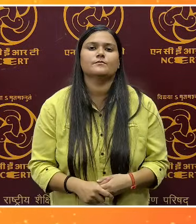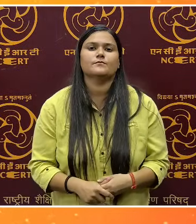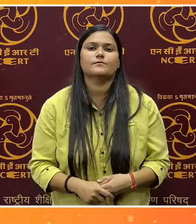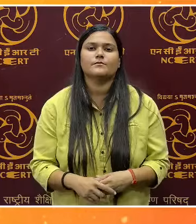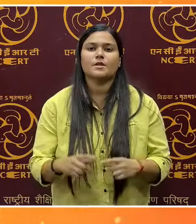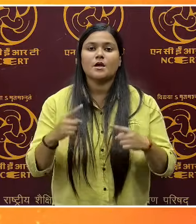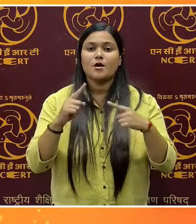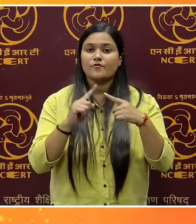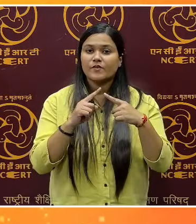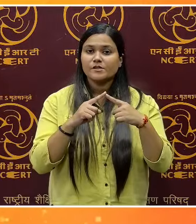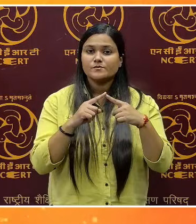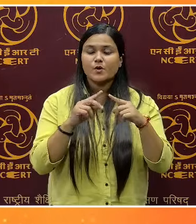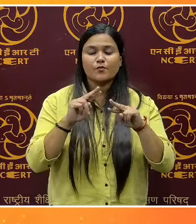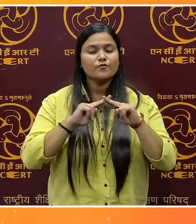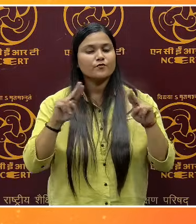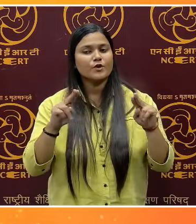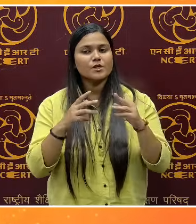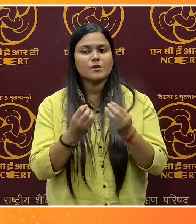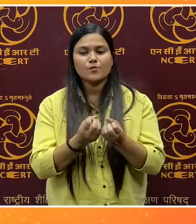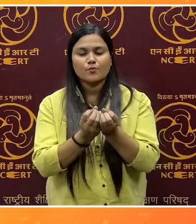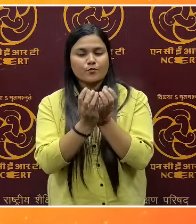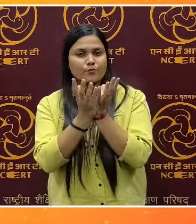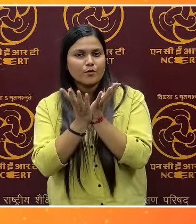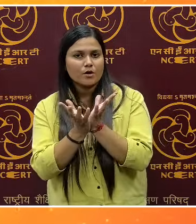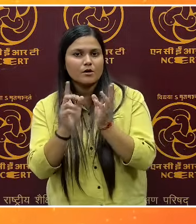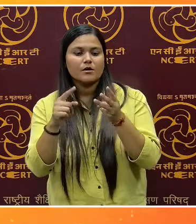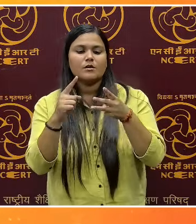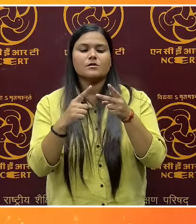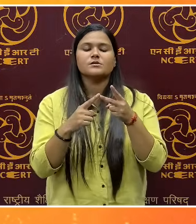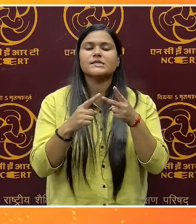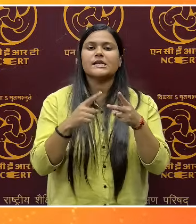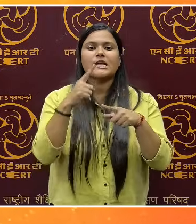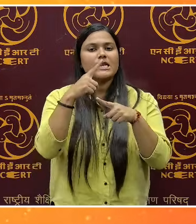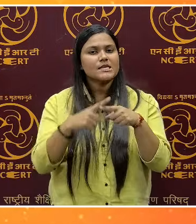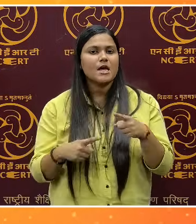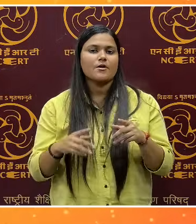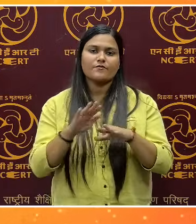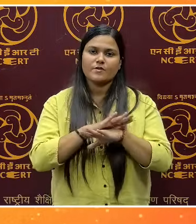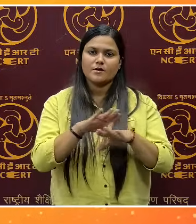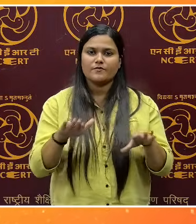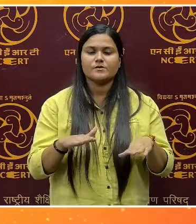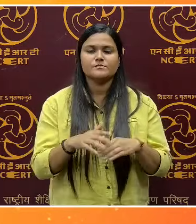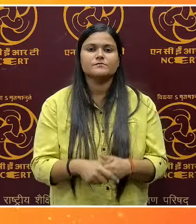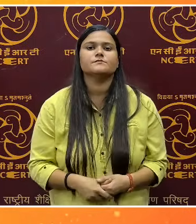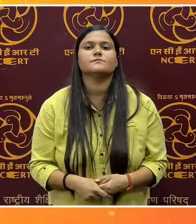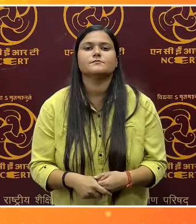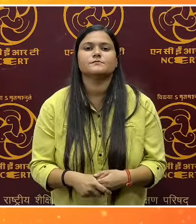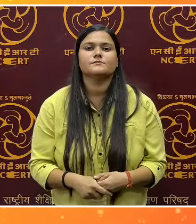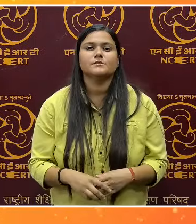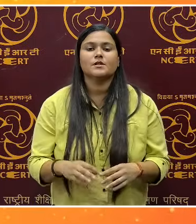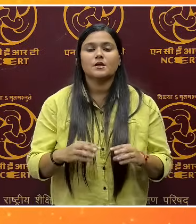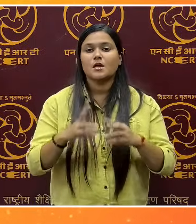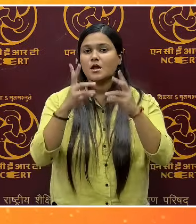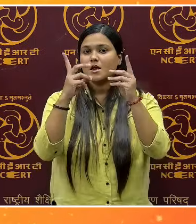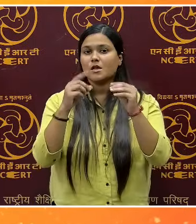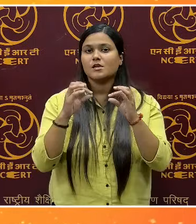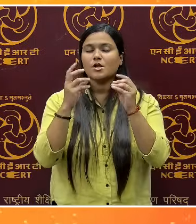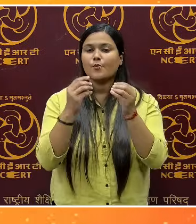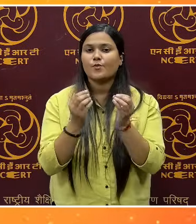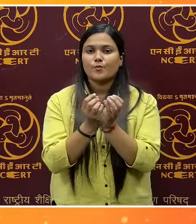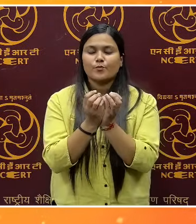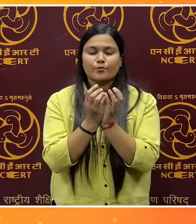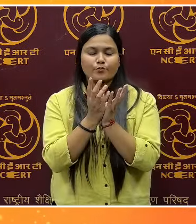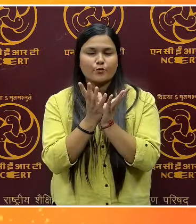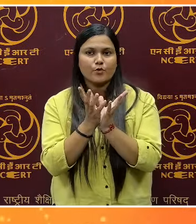fully covered, second it was half covered. Okay. So children, the number of lotuses doubles every day